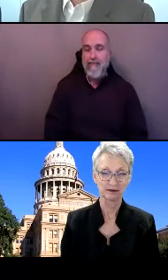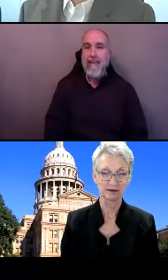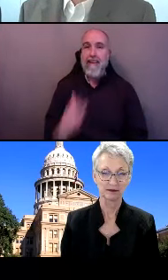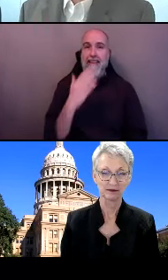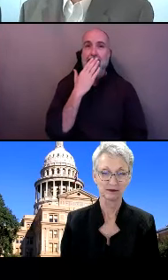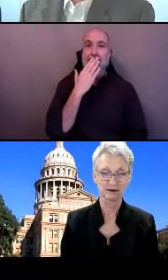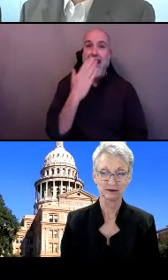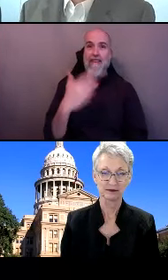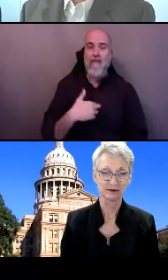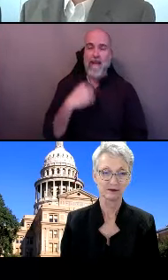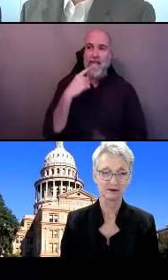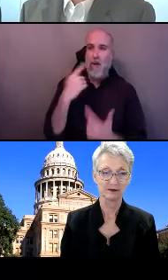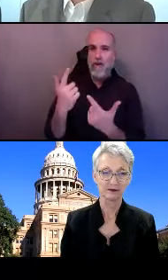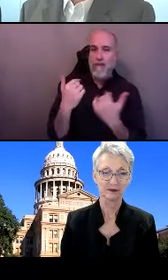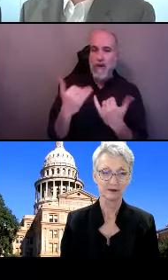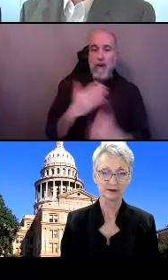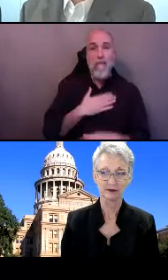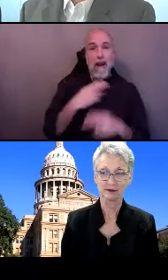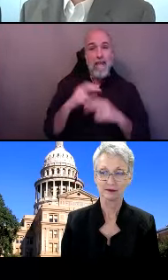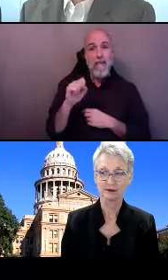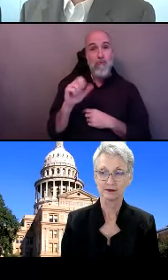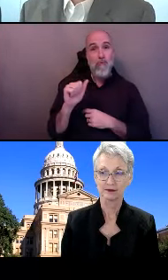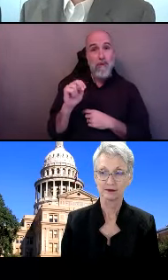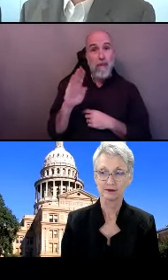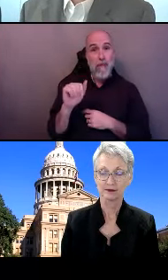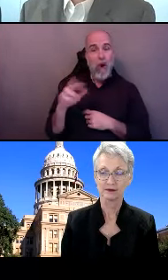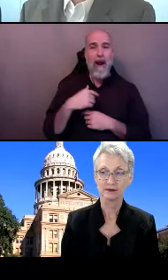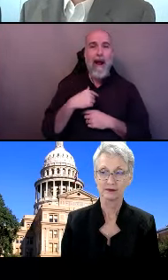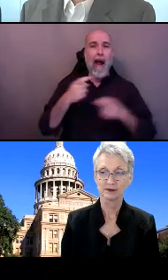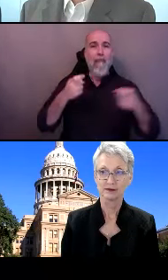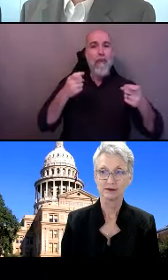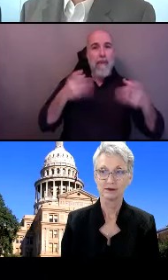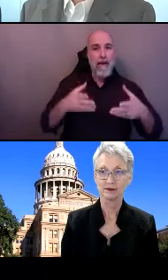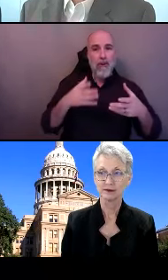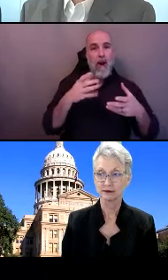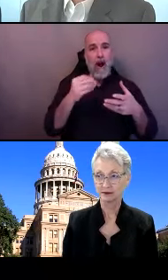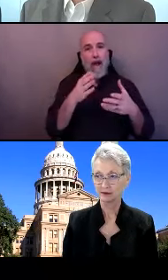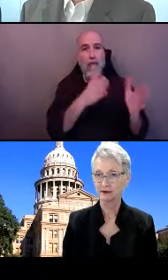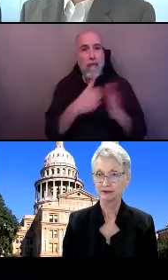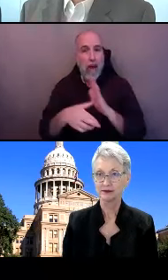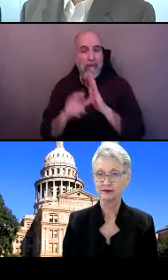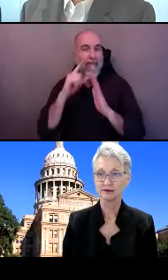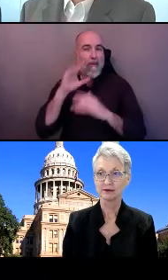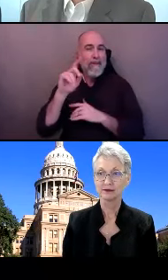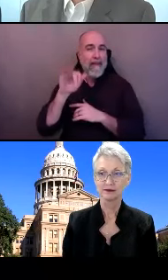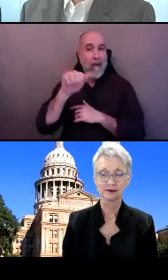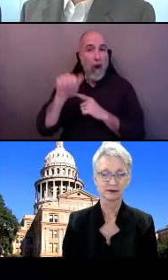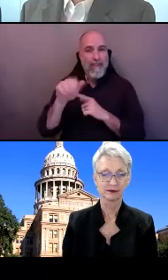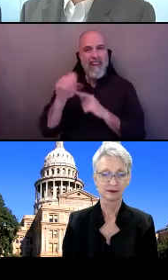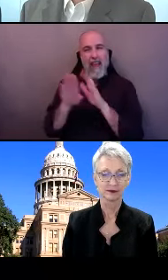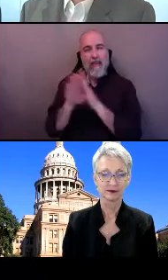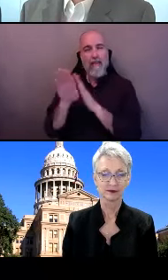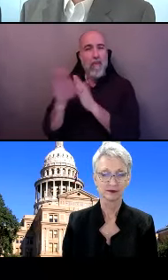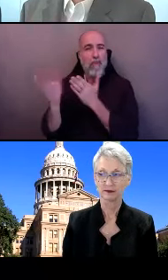all for attending today. My name is Susan Barr, and I am the Manager of Residential Plan Review with the City of Austin in the Development